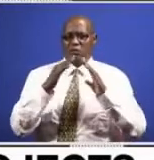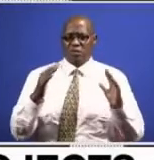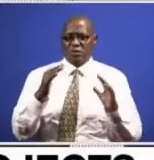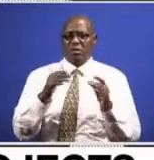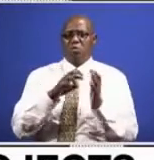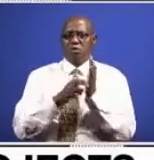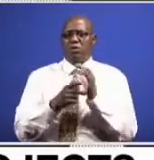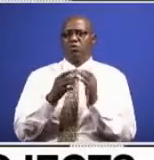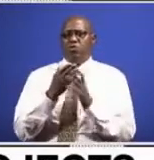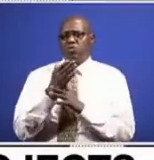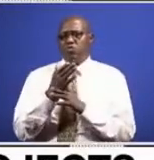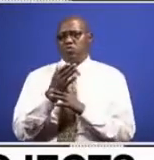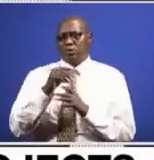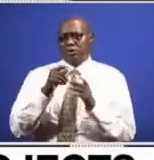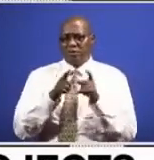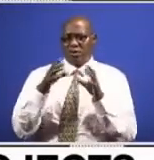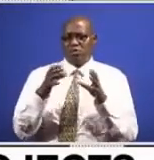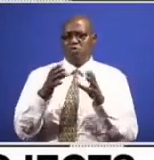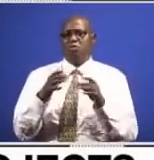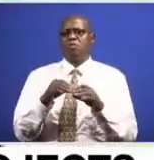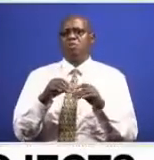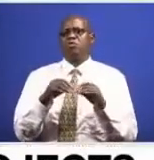by Safaricom Investment Cooperative Society.